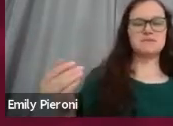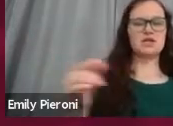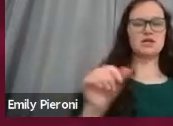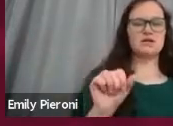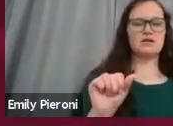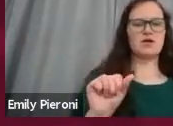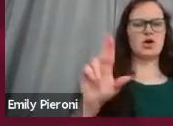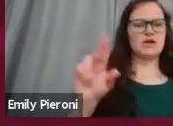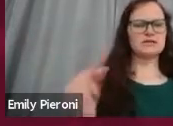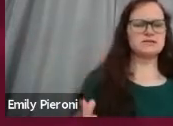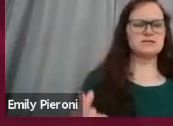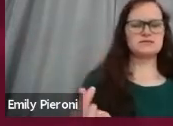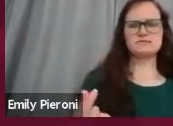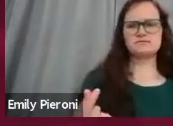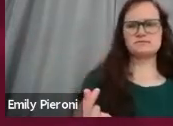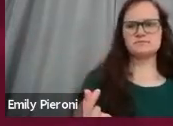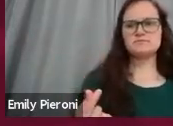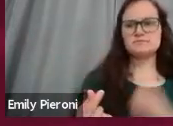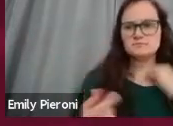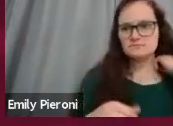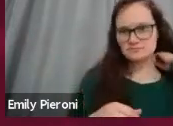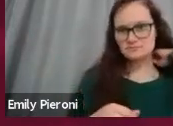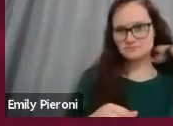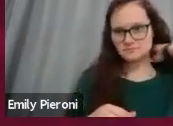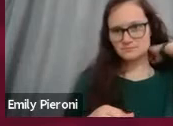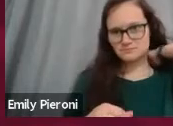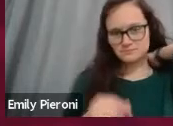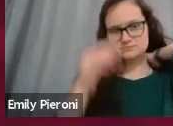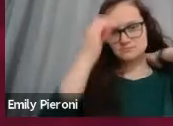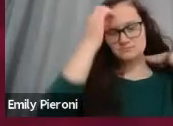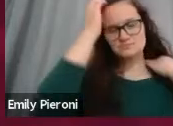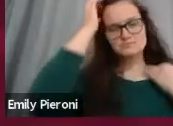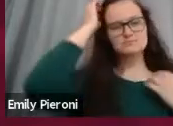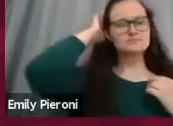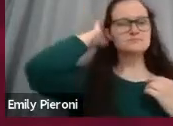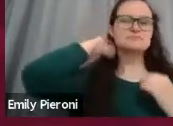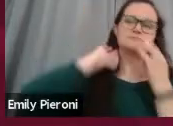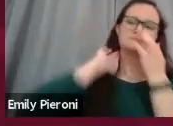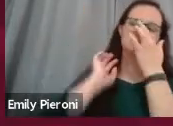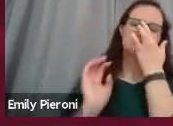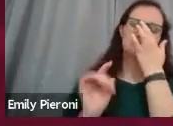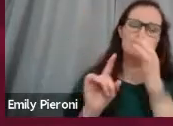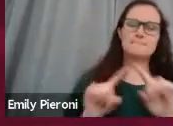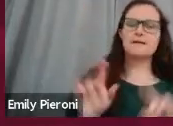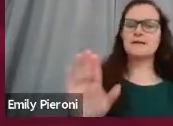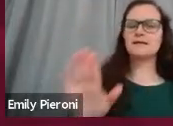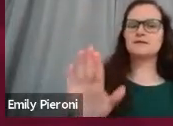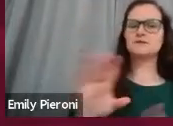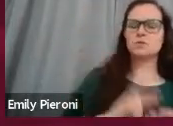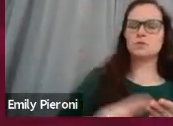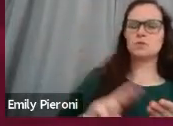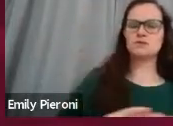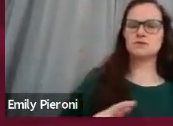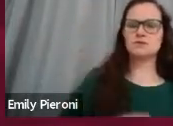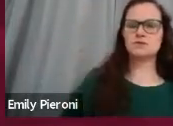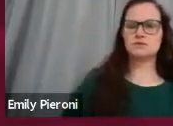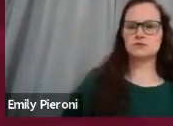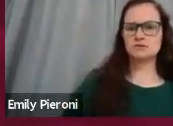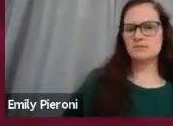Glorieta Geoscience in Santa Fe. But his research with NMSU had been on the long-term monitoring